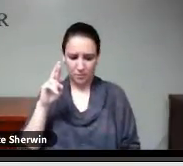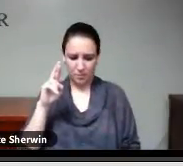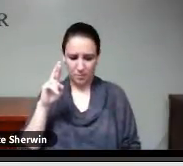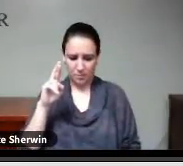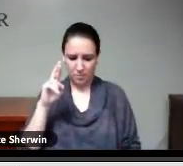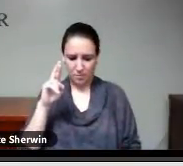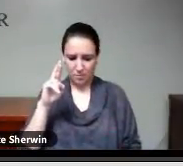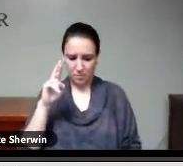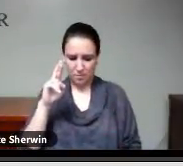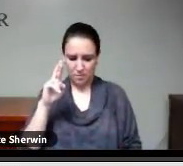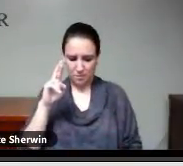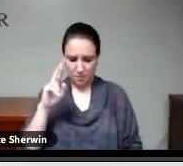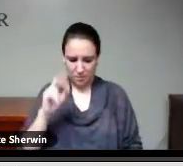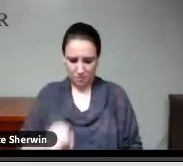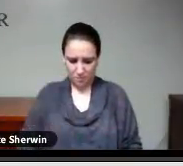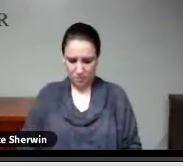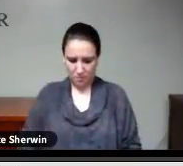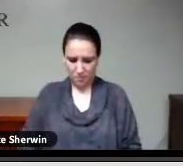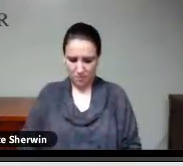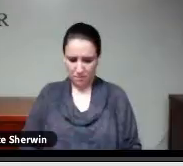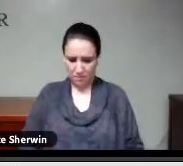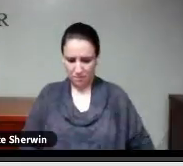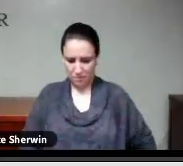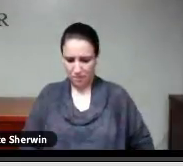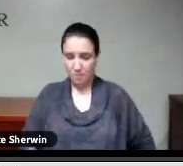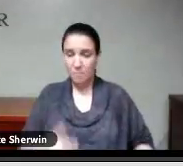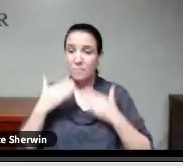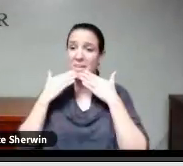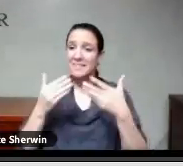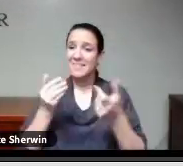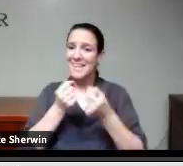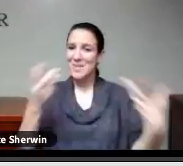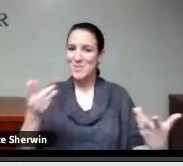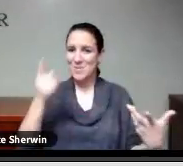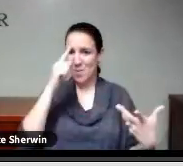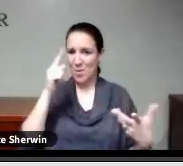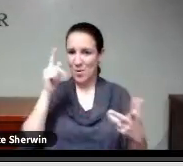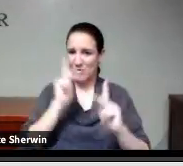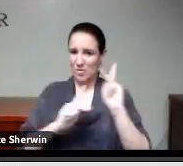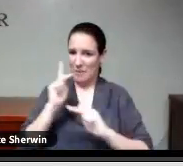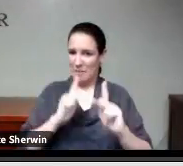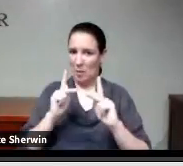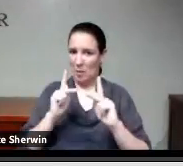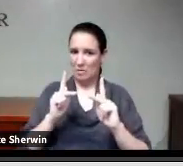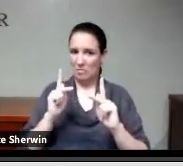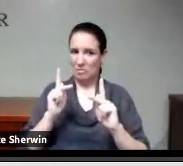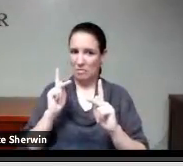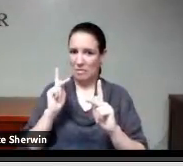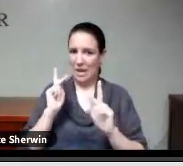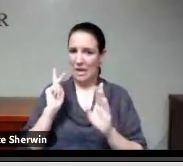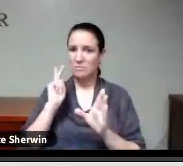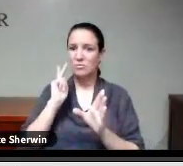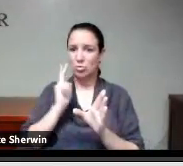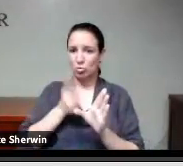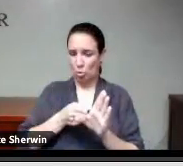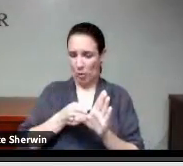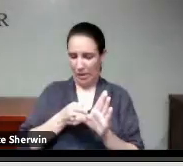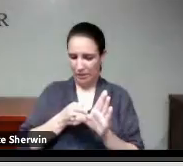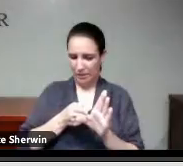that introduction. Thank you for the folks who are on the call for joining us